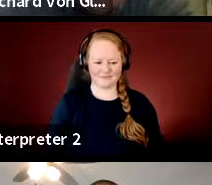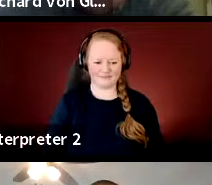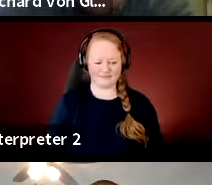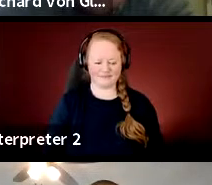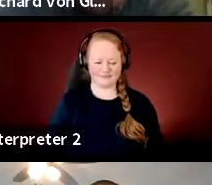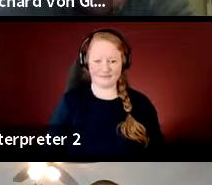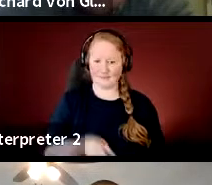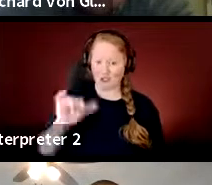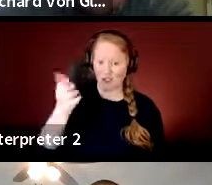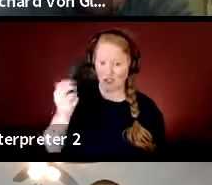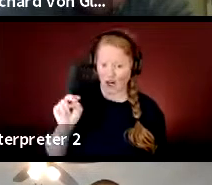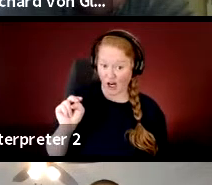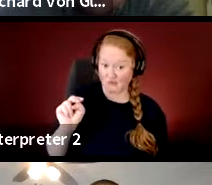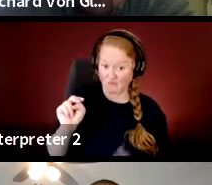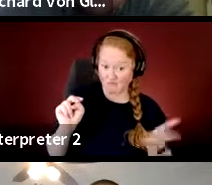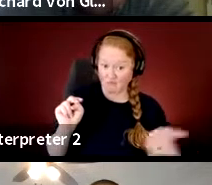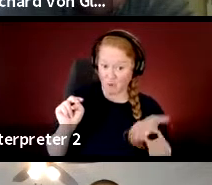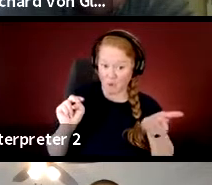John, you're on the call.